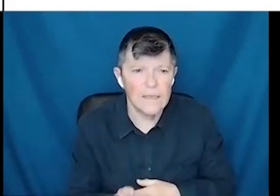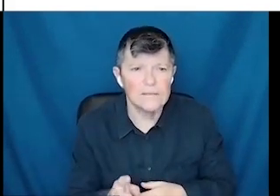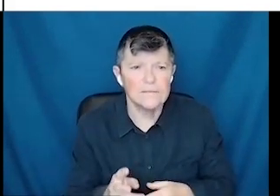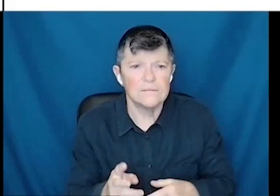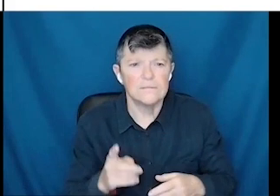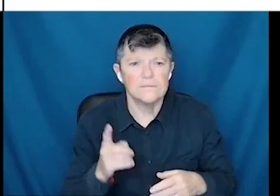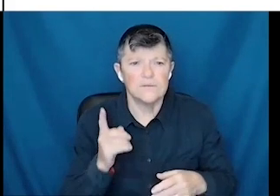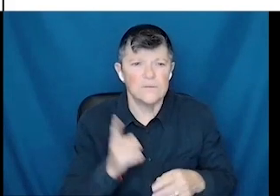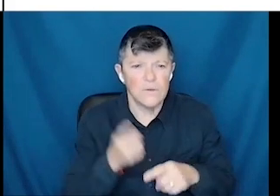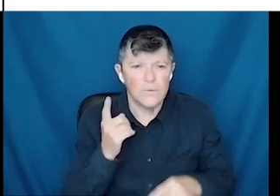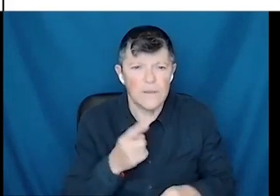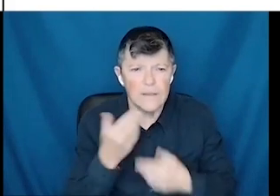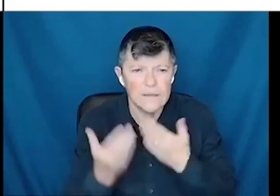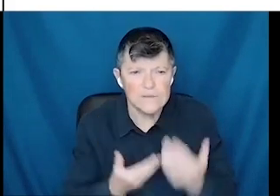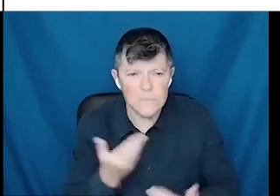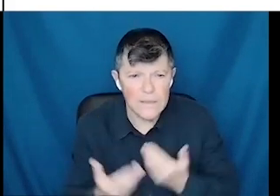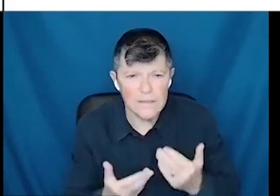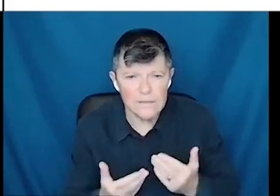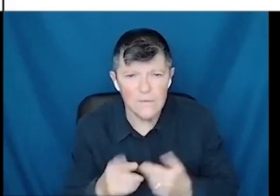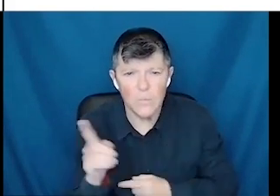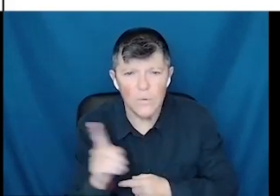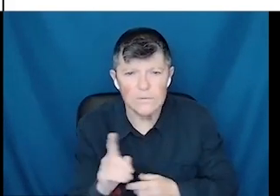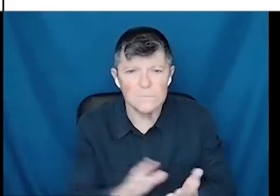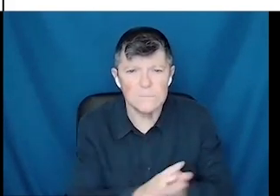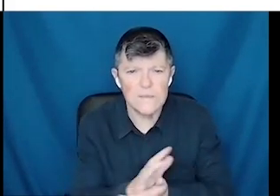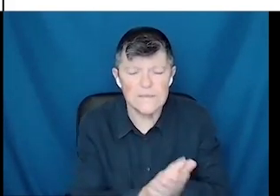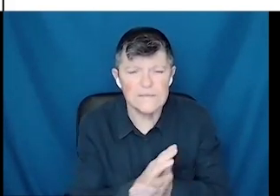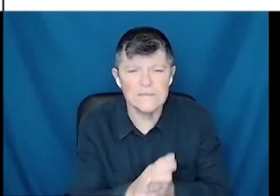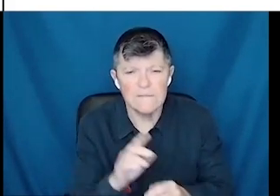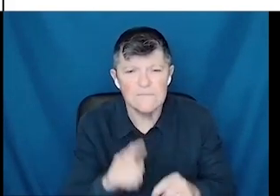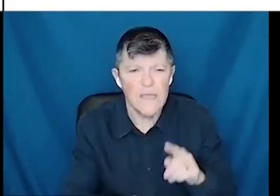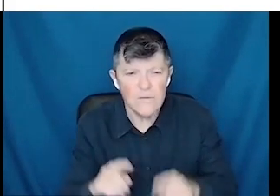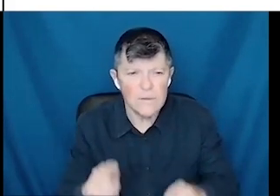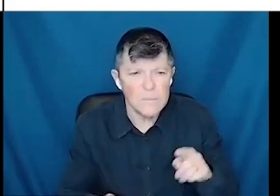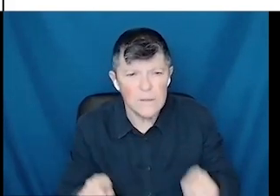explains what a variable is. Maya